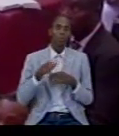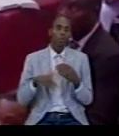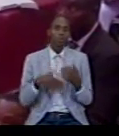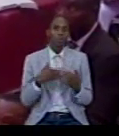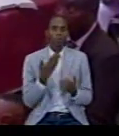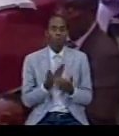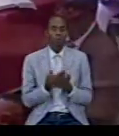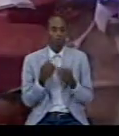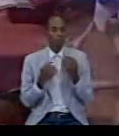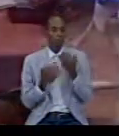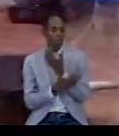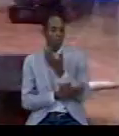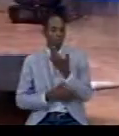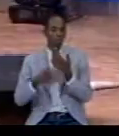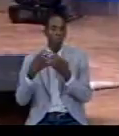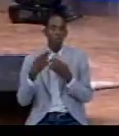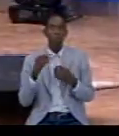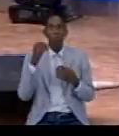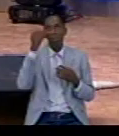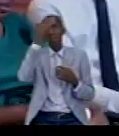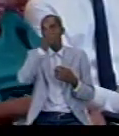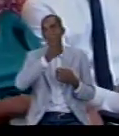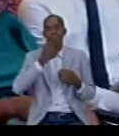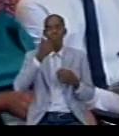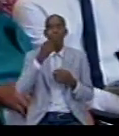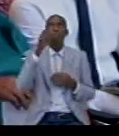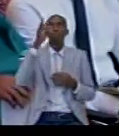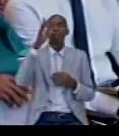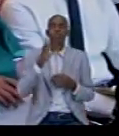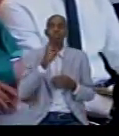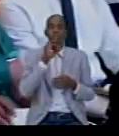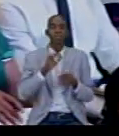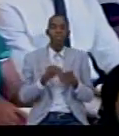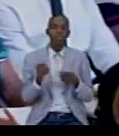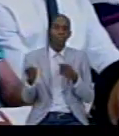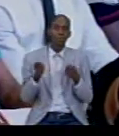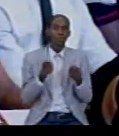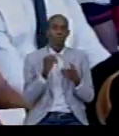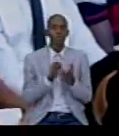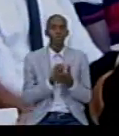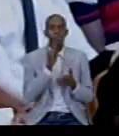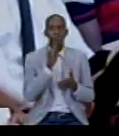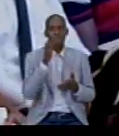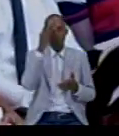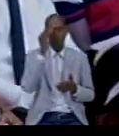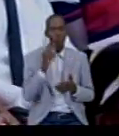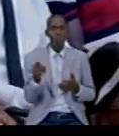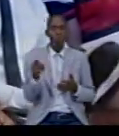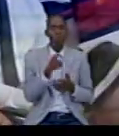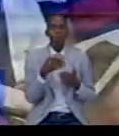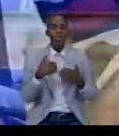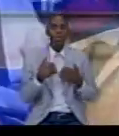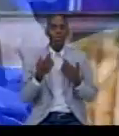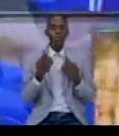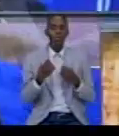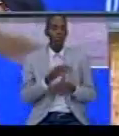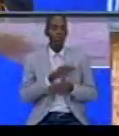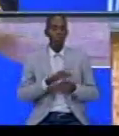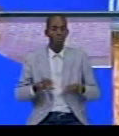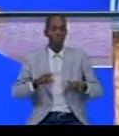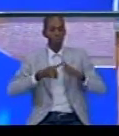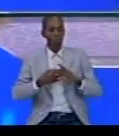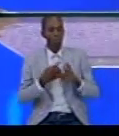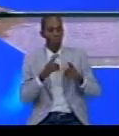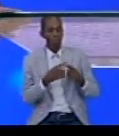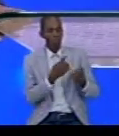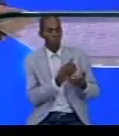Africa, God is in charge. That's why you are calm. Don't get into discussion